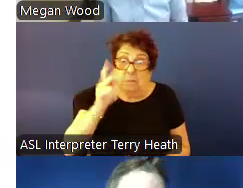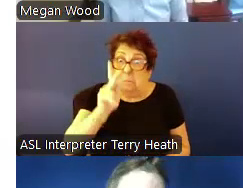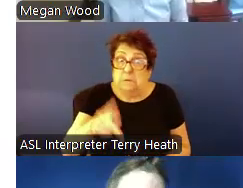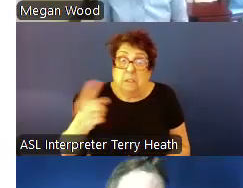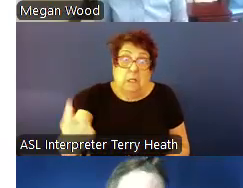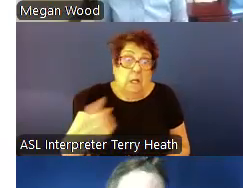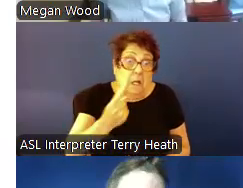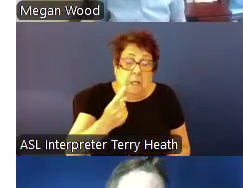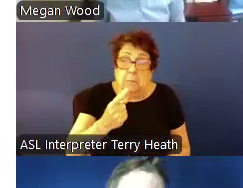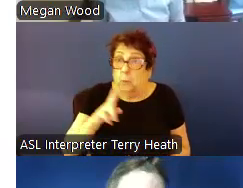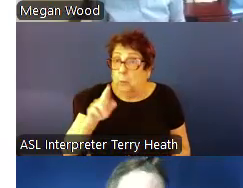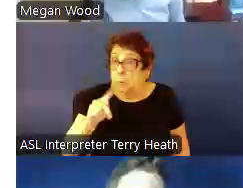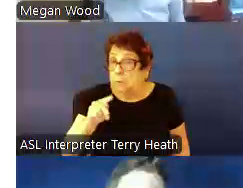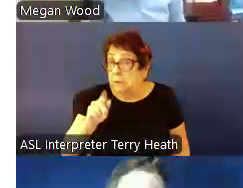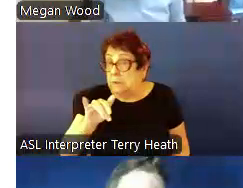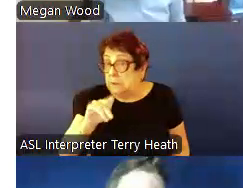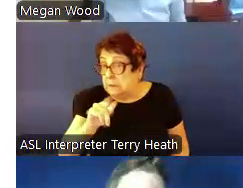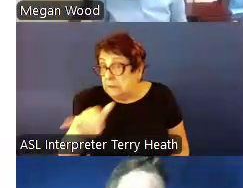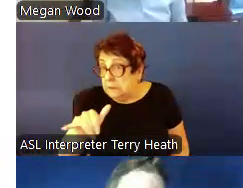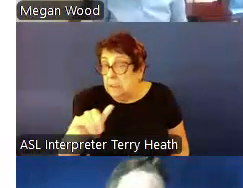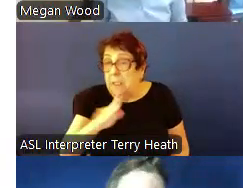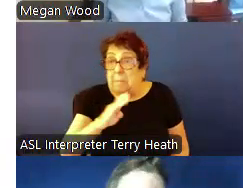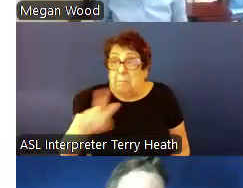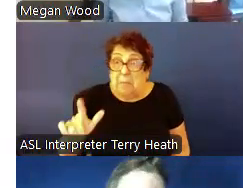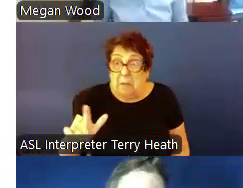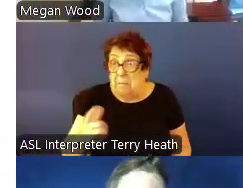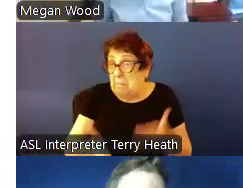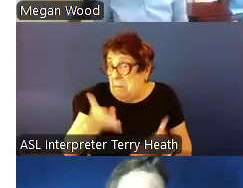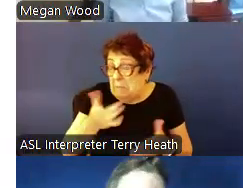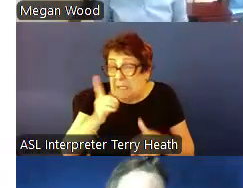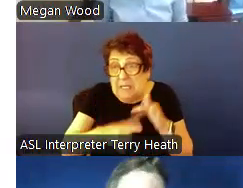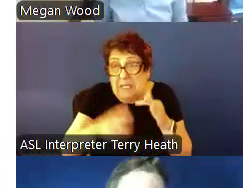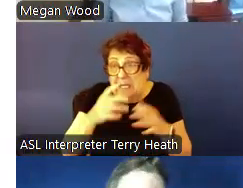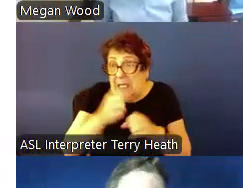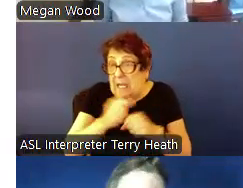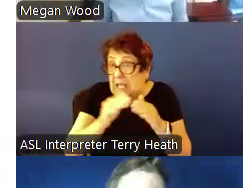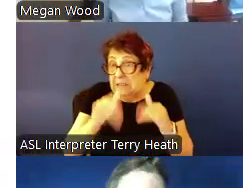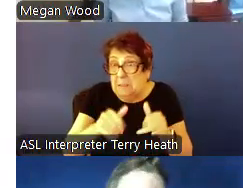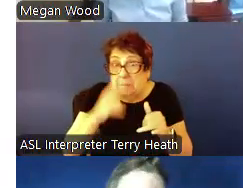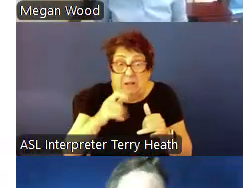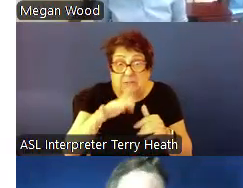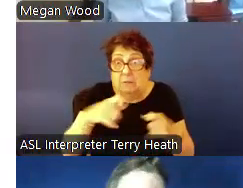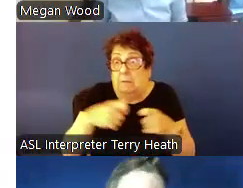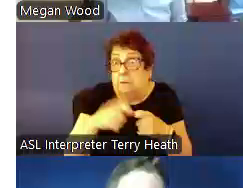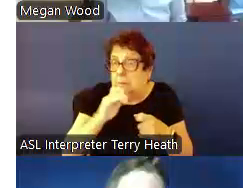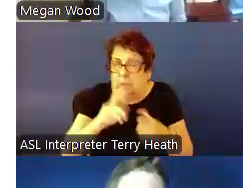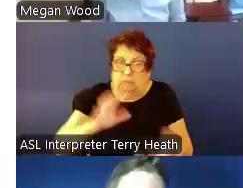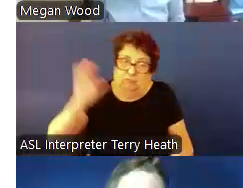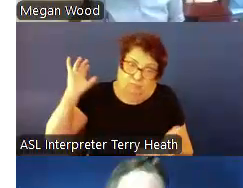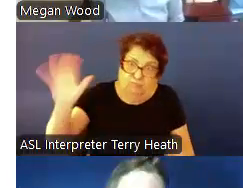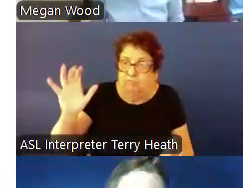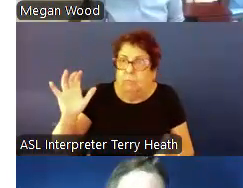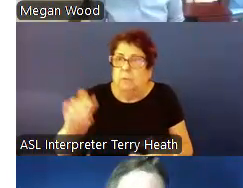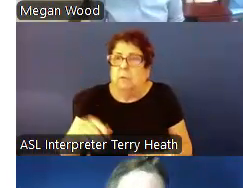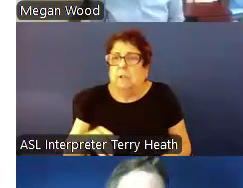and that's the reason they can't get housing because they have a past utility bill that's really huge, they first have to approach